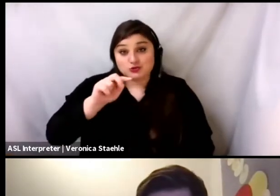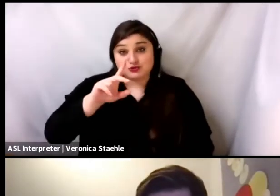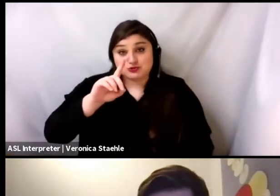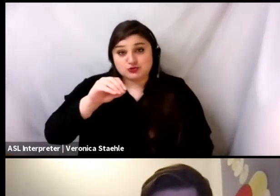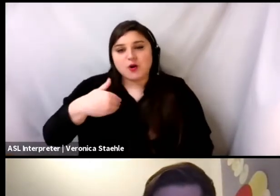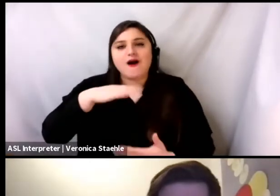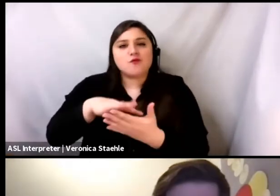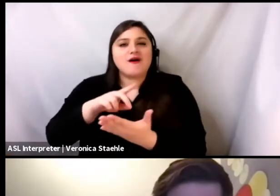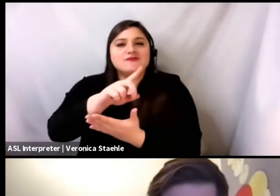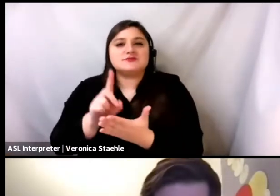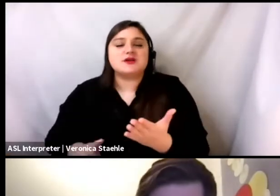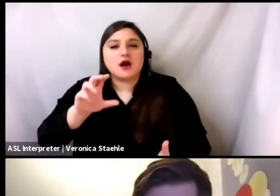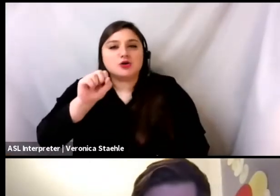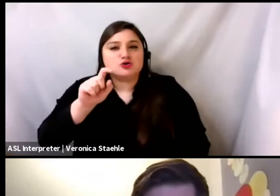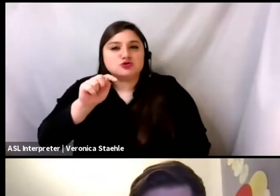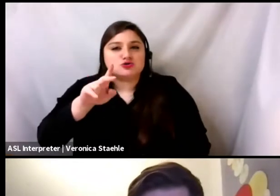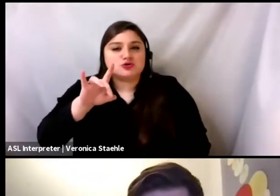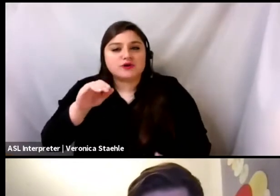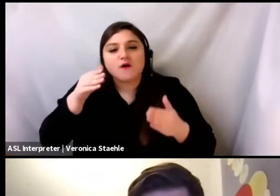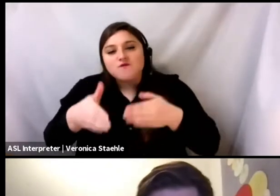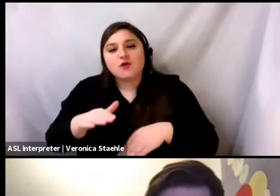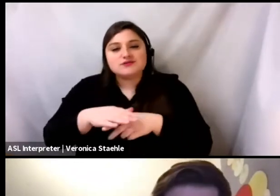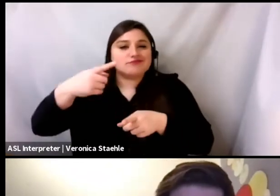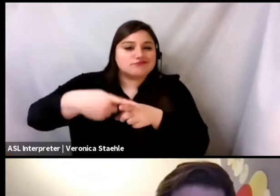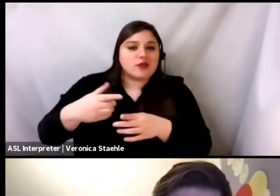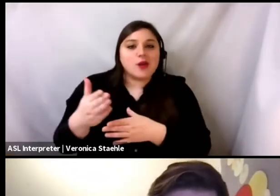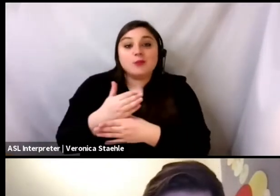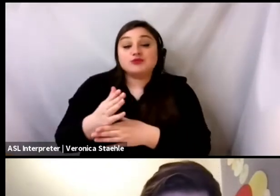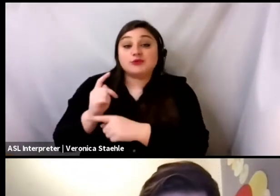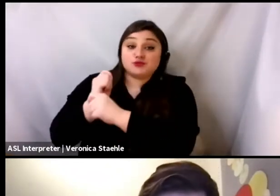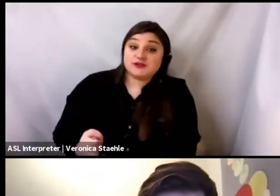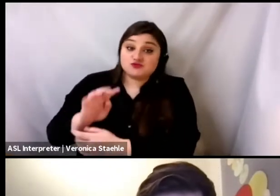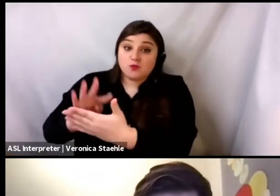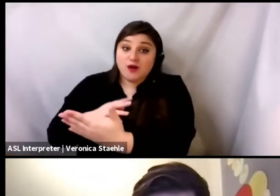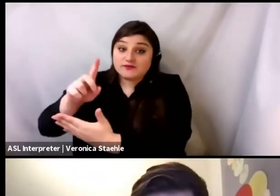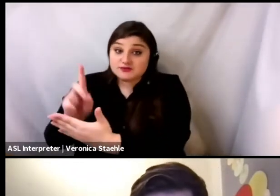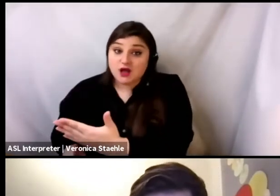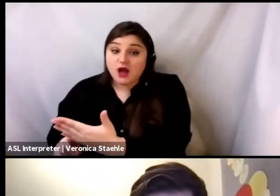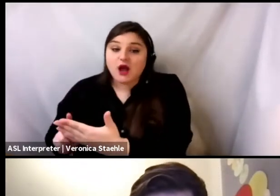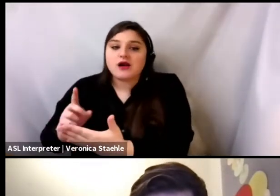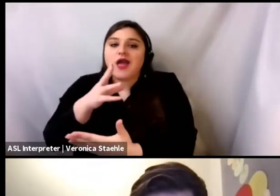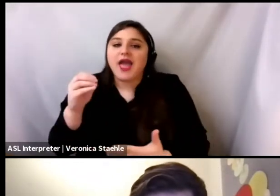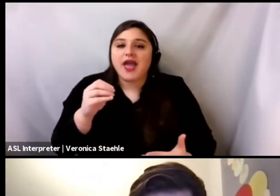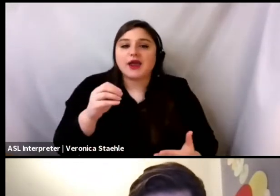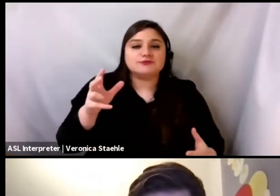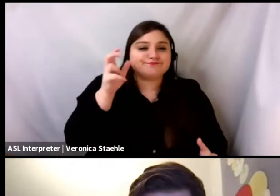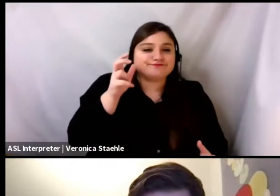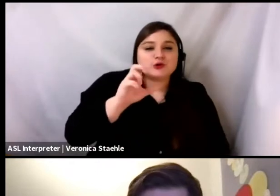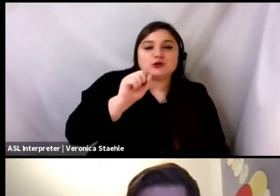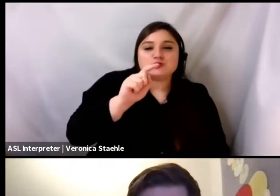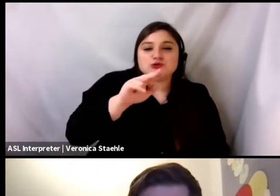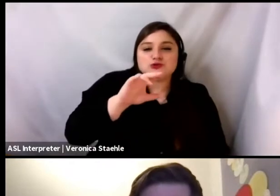on the intersection between graphic design tradition and screen-based design digital